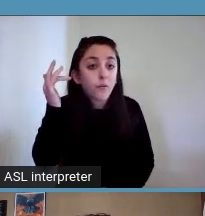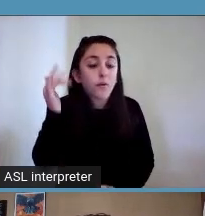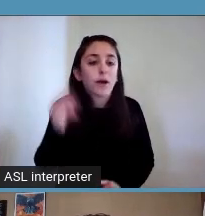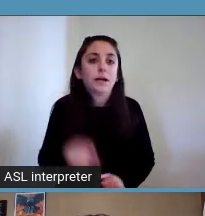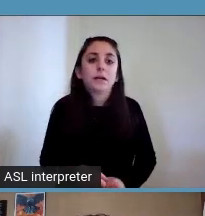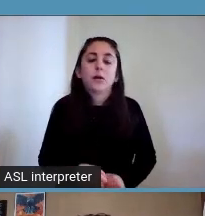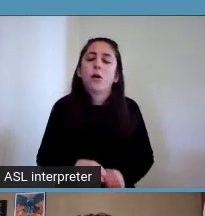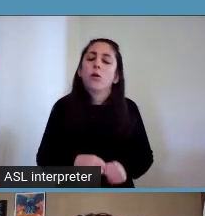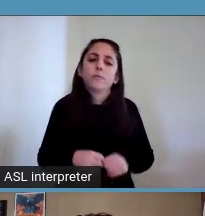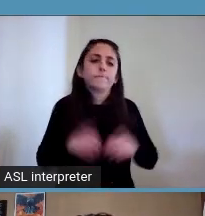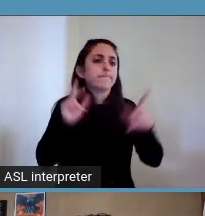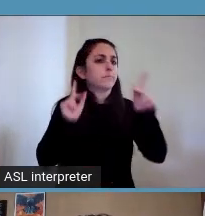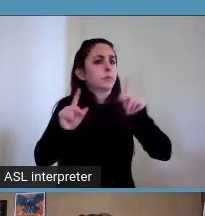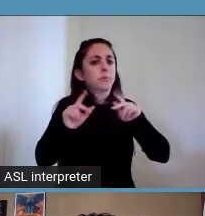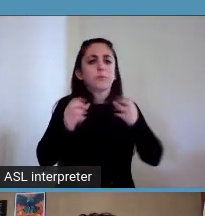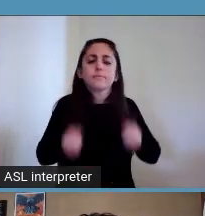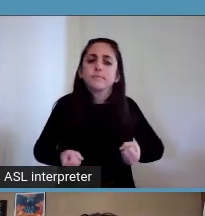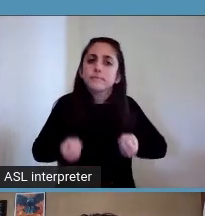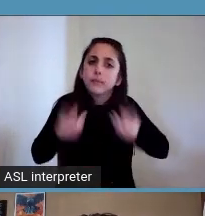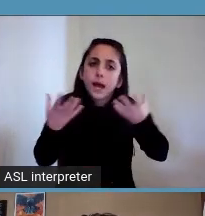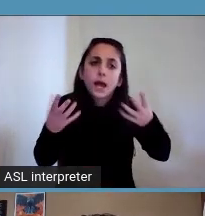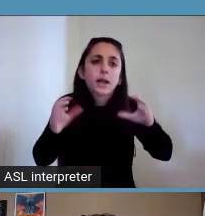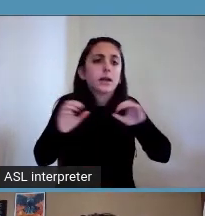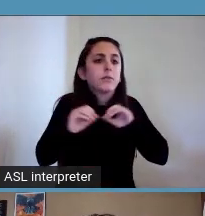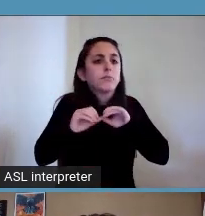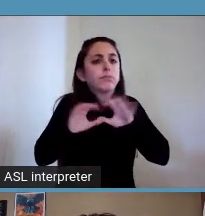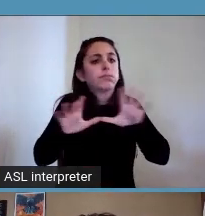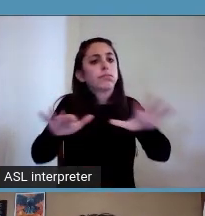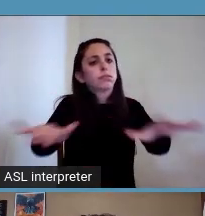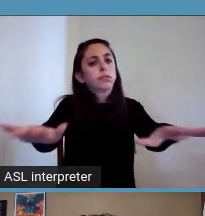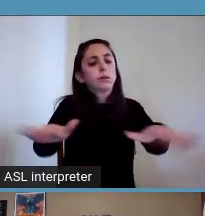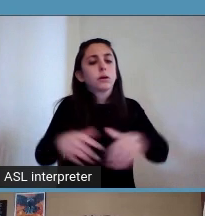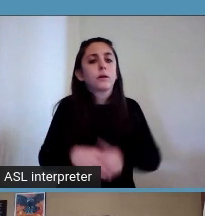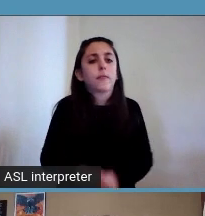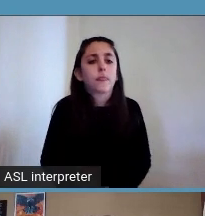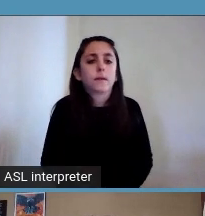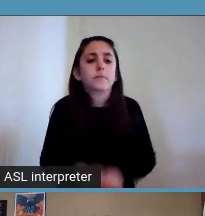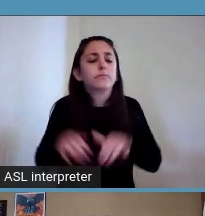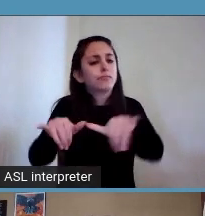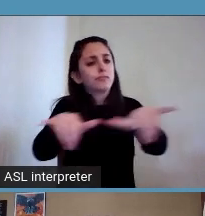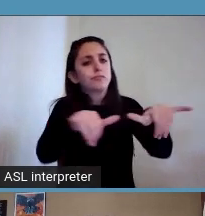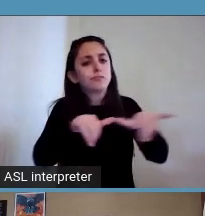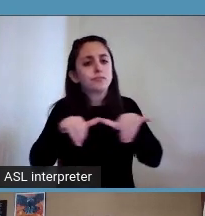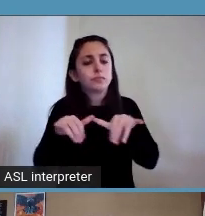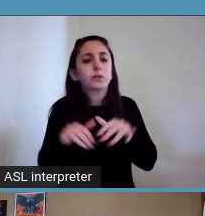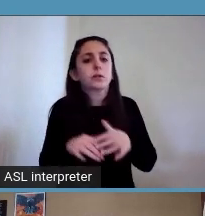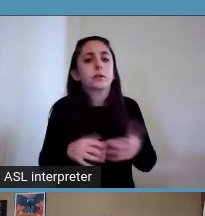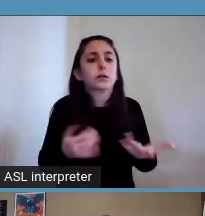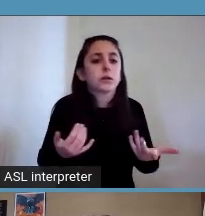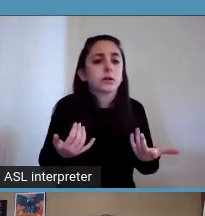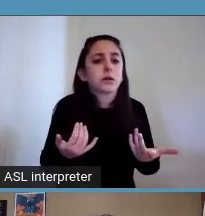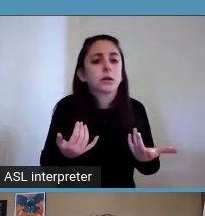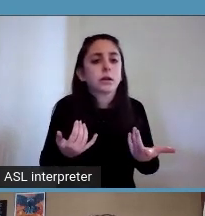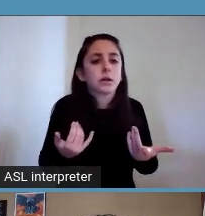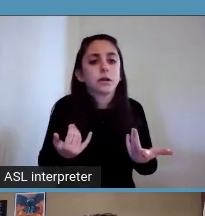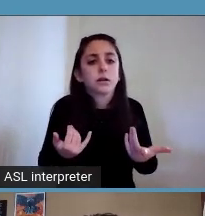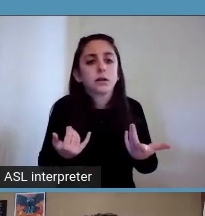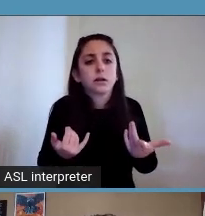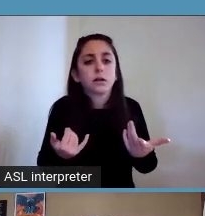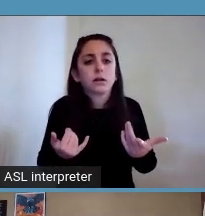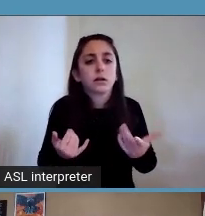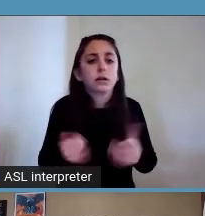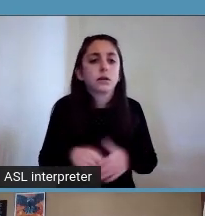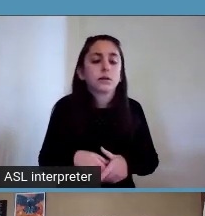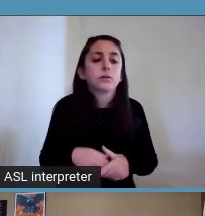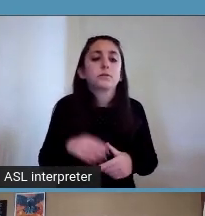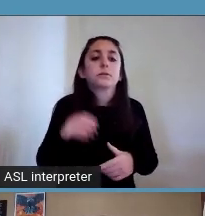reach due to shares by like minded groups. A lot of people were posting about like minded or about no more